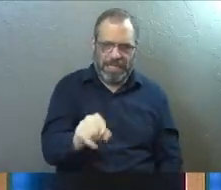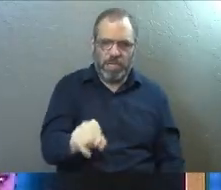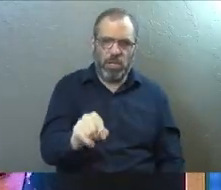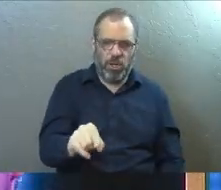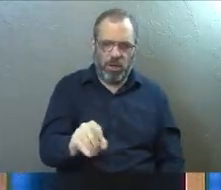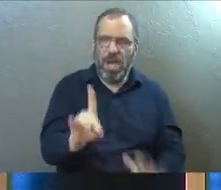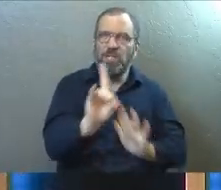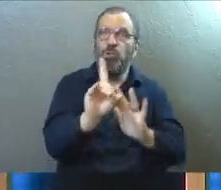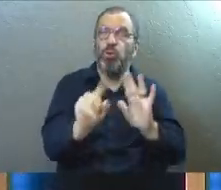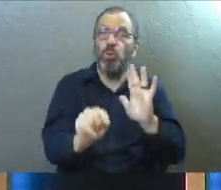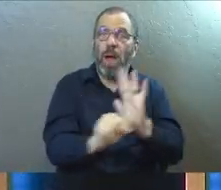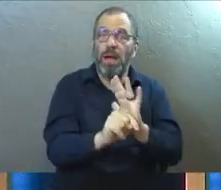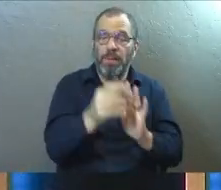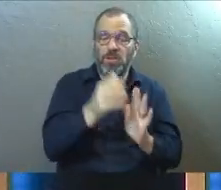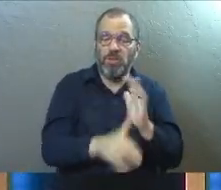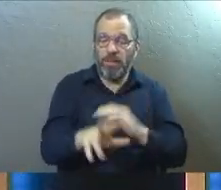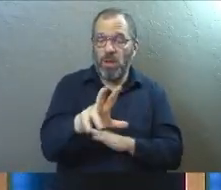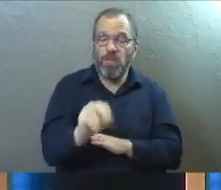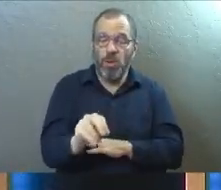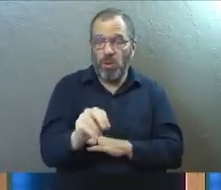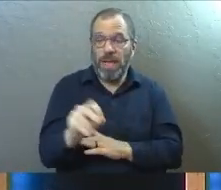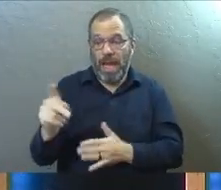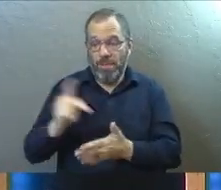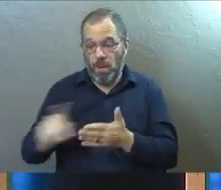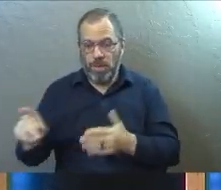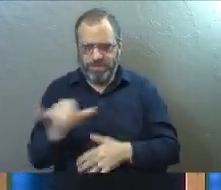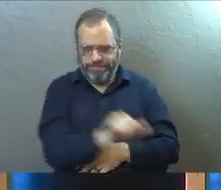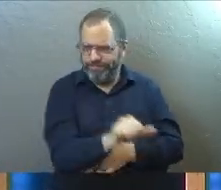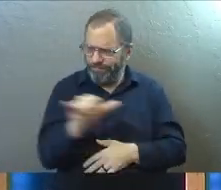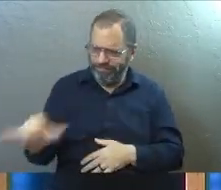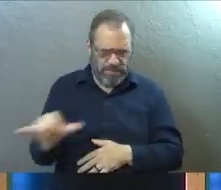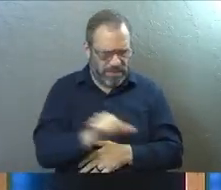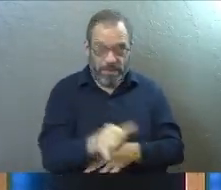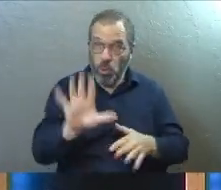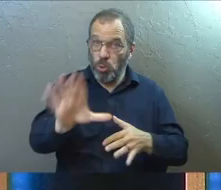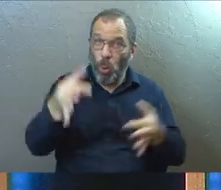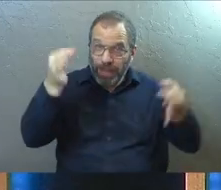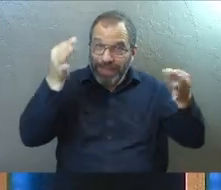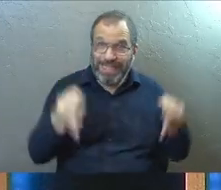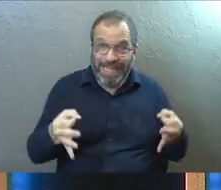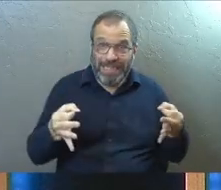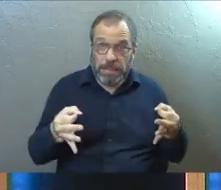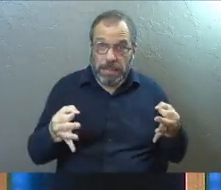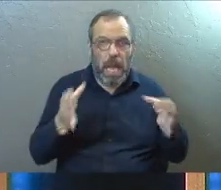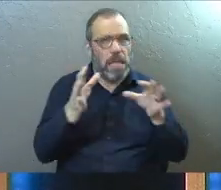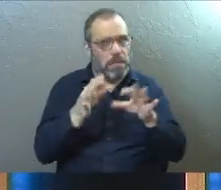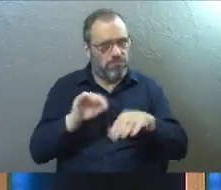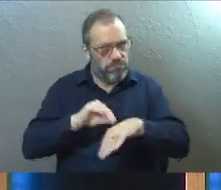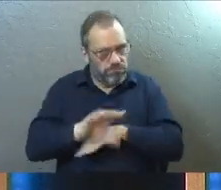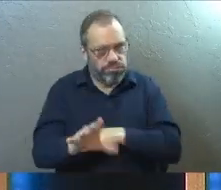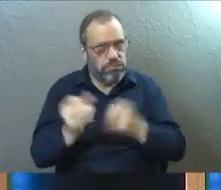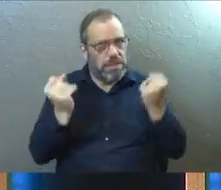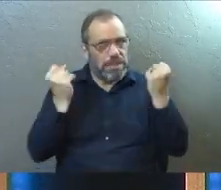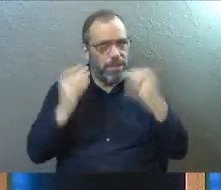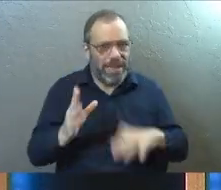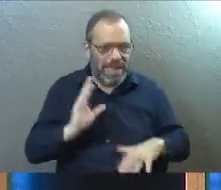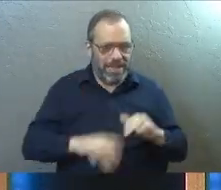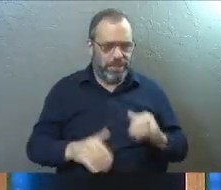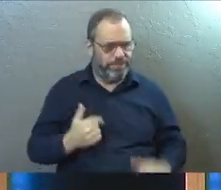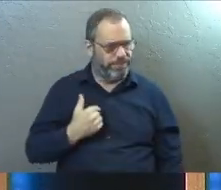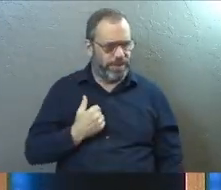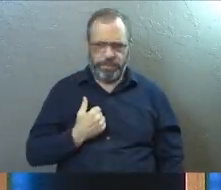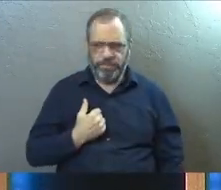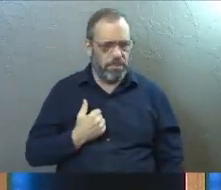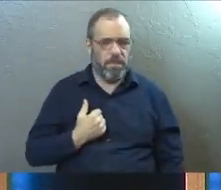showing, wants Moses to show, and that he wants Paul to show, is the exact same idea, that these choices we make, they are very impactful. to so much more than I think we